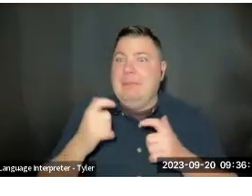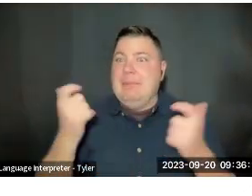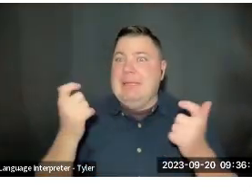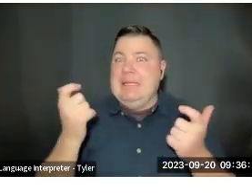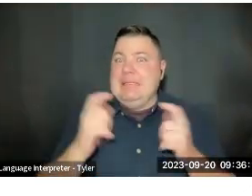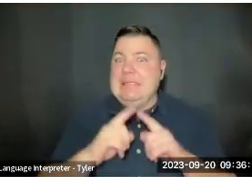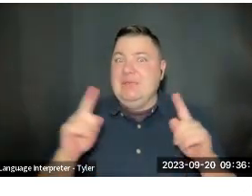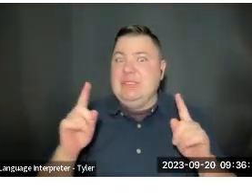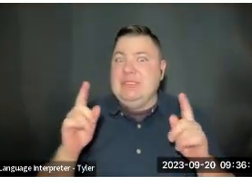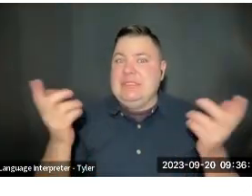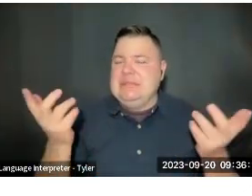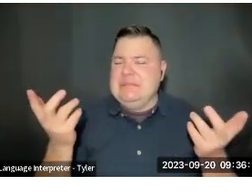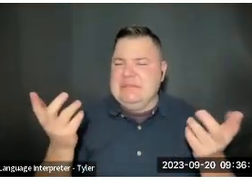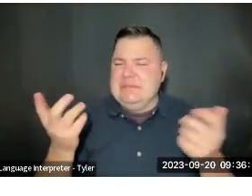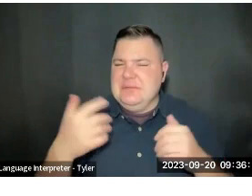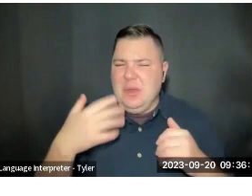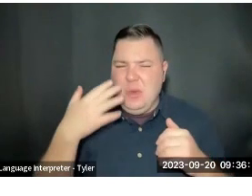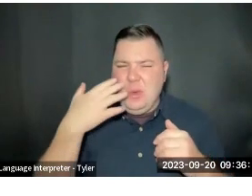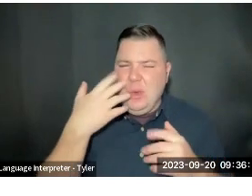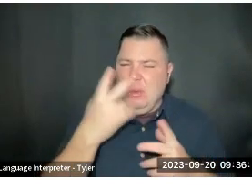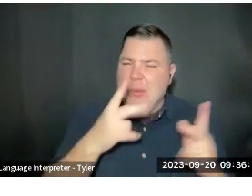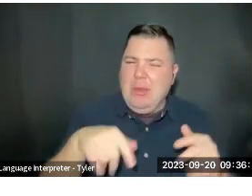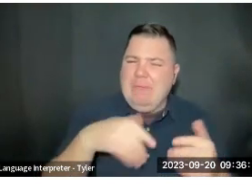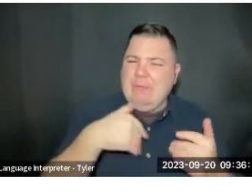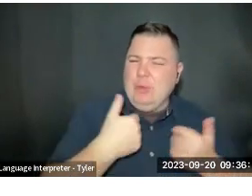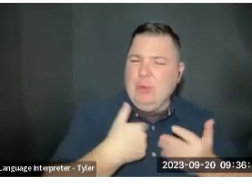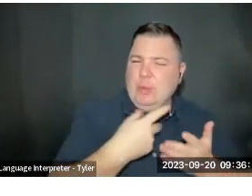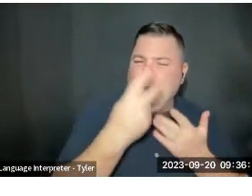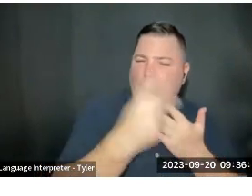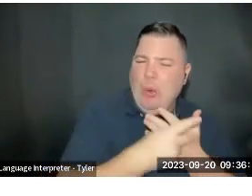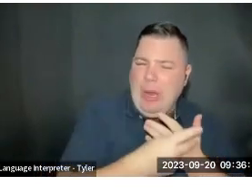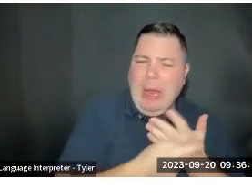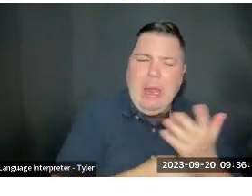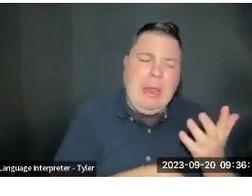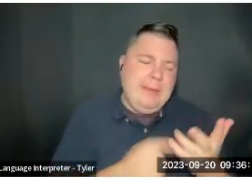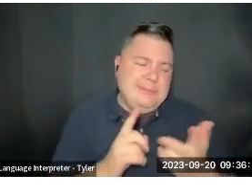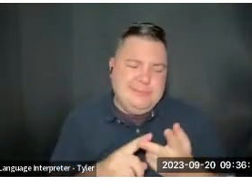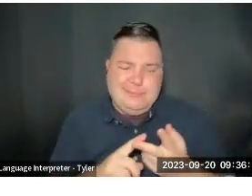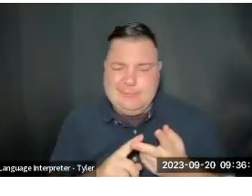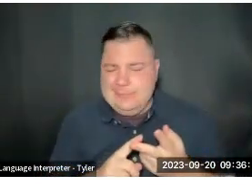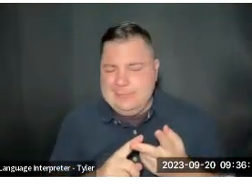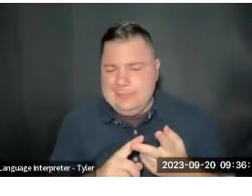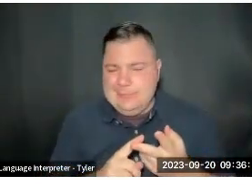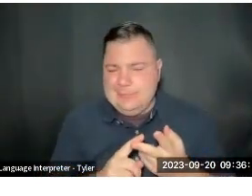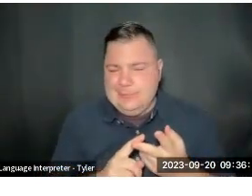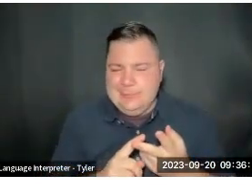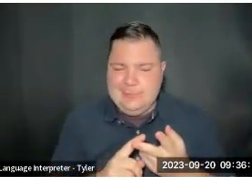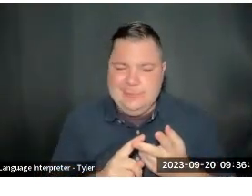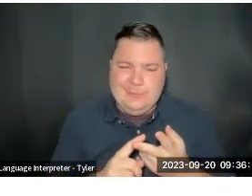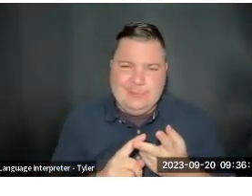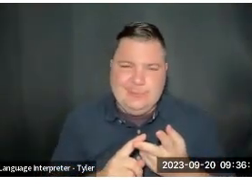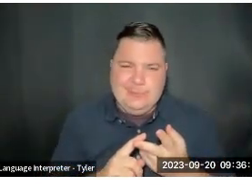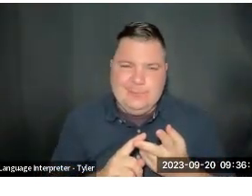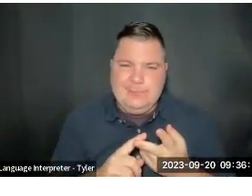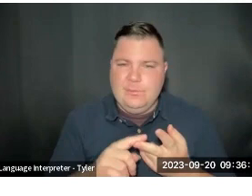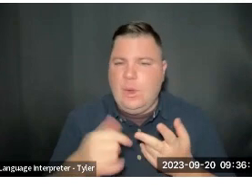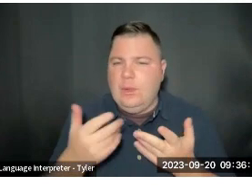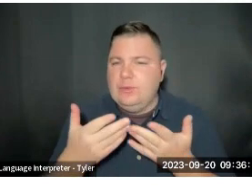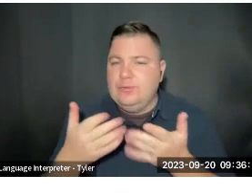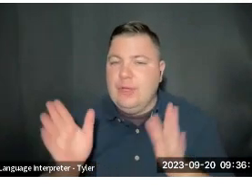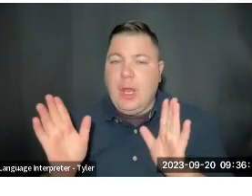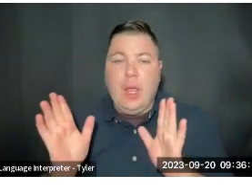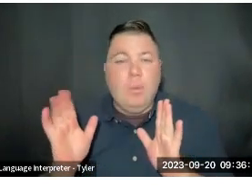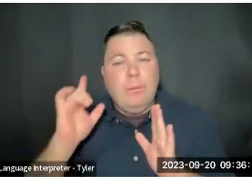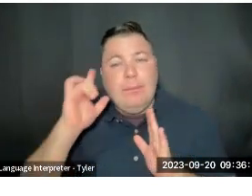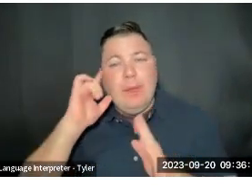call that have youth programming, as well as obviously just the general mental